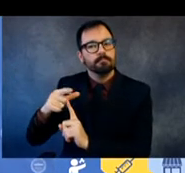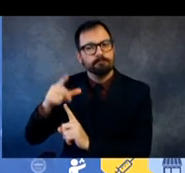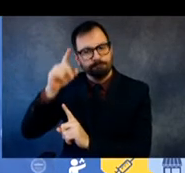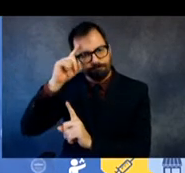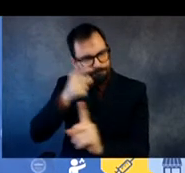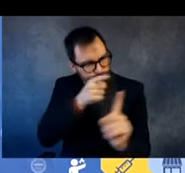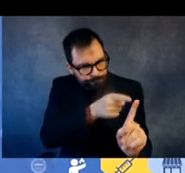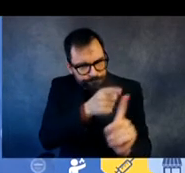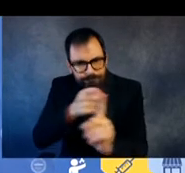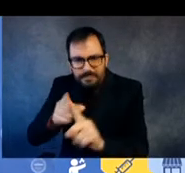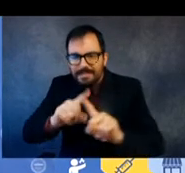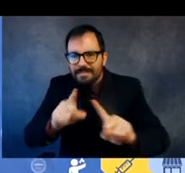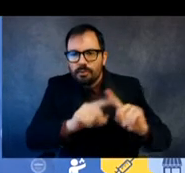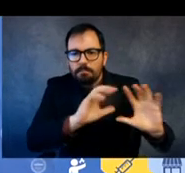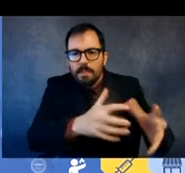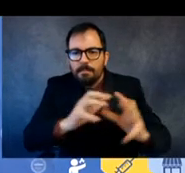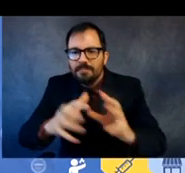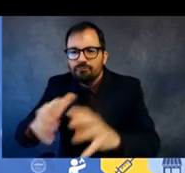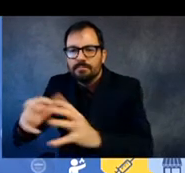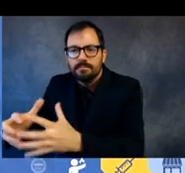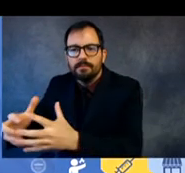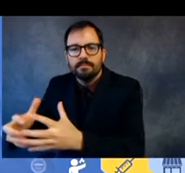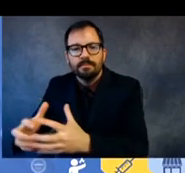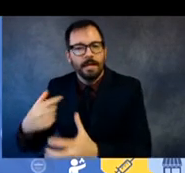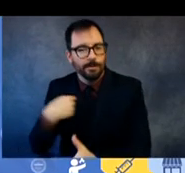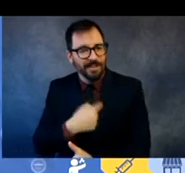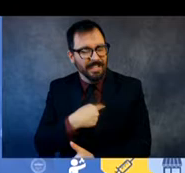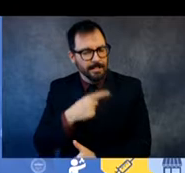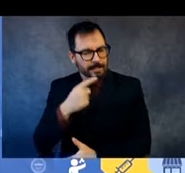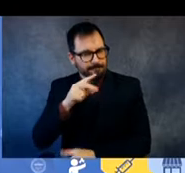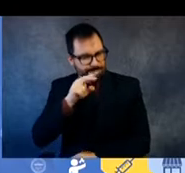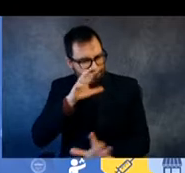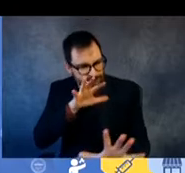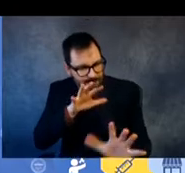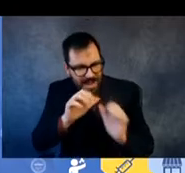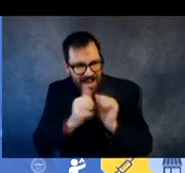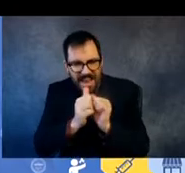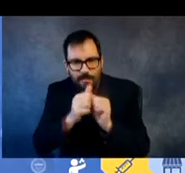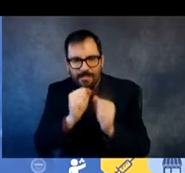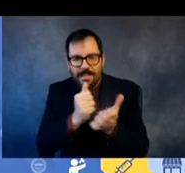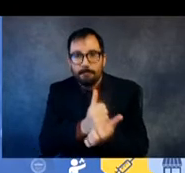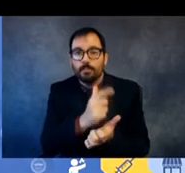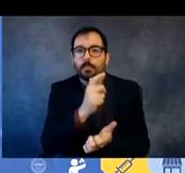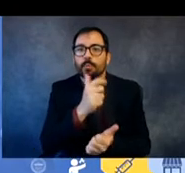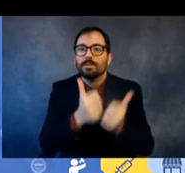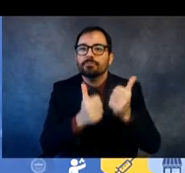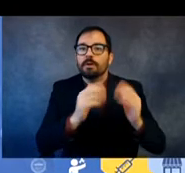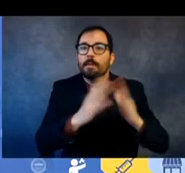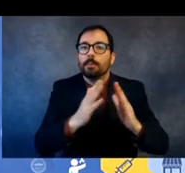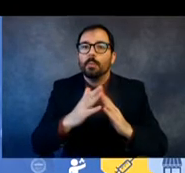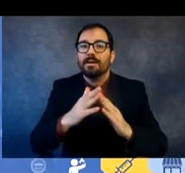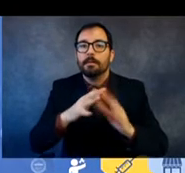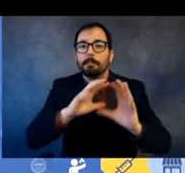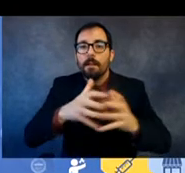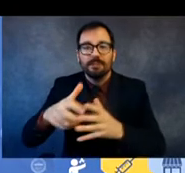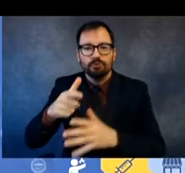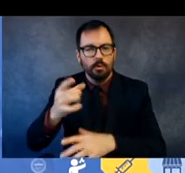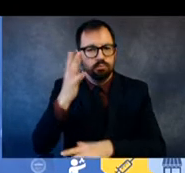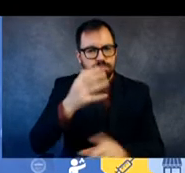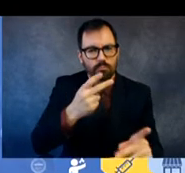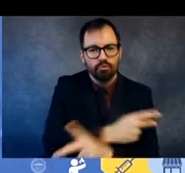areas that had been more heavily impacted, either because of high minority populations